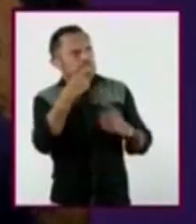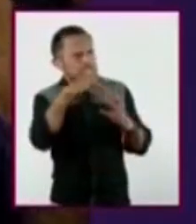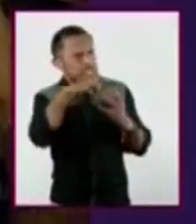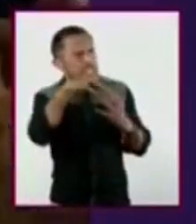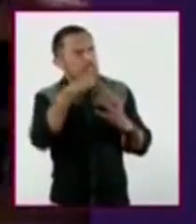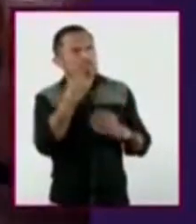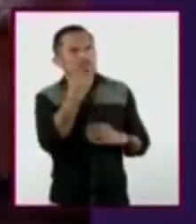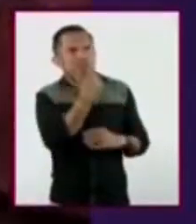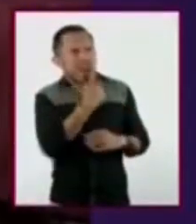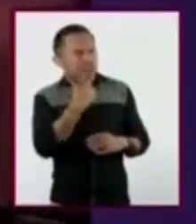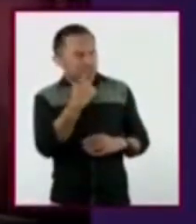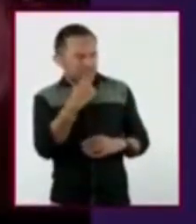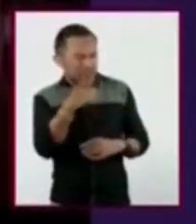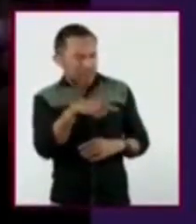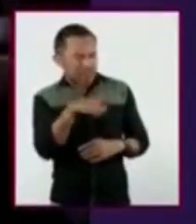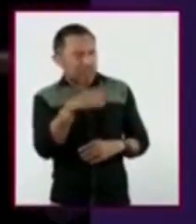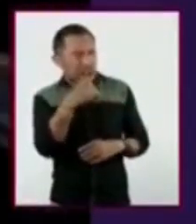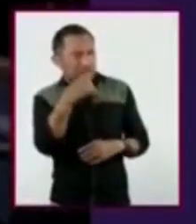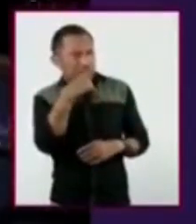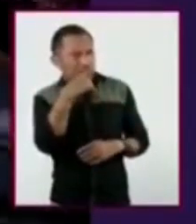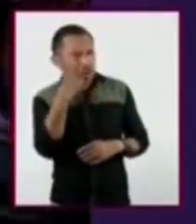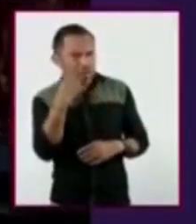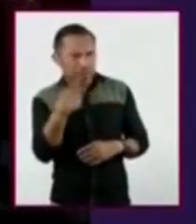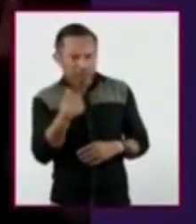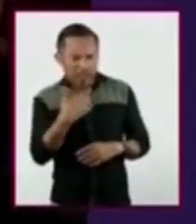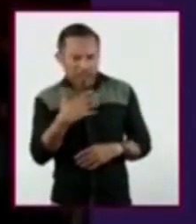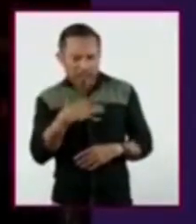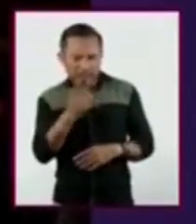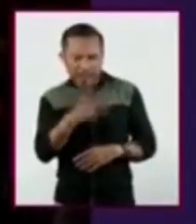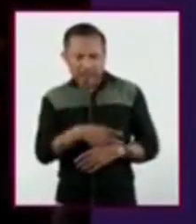horrible. I don't like it.